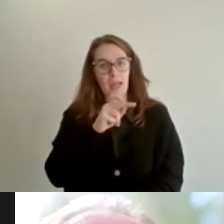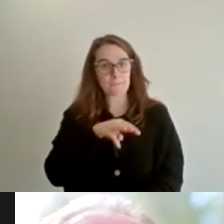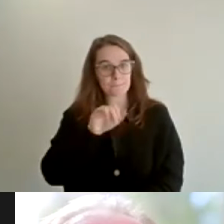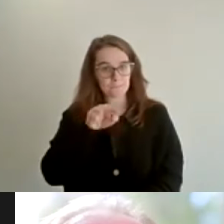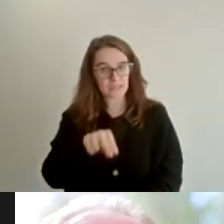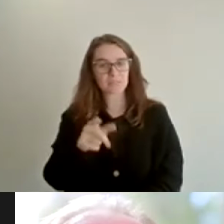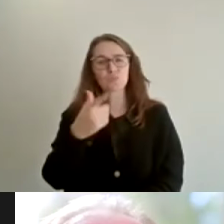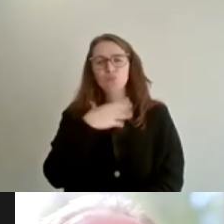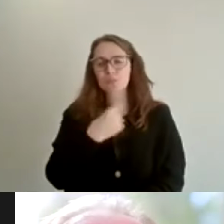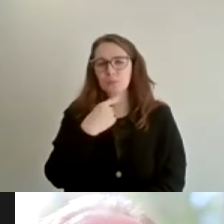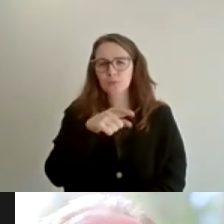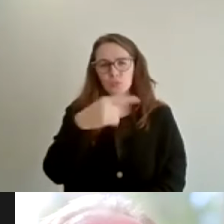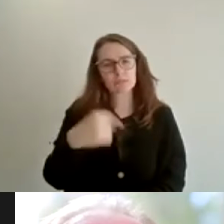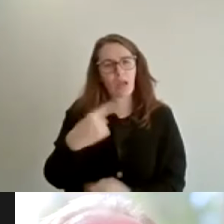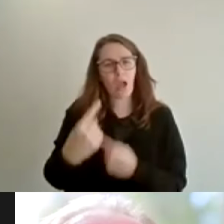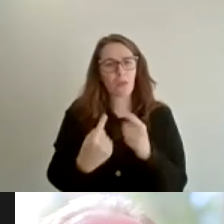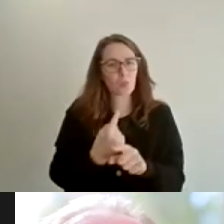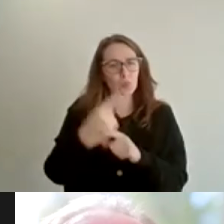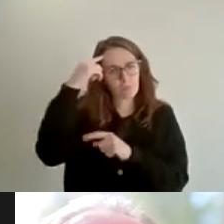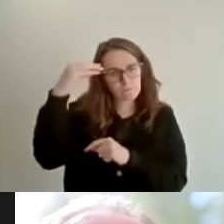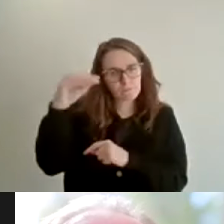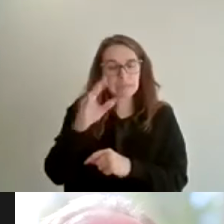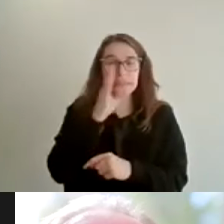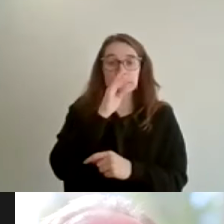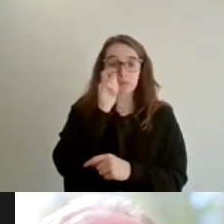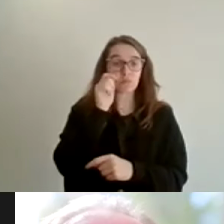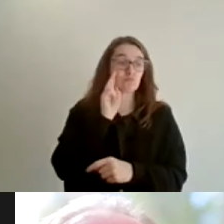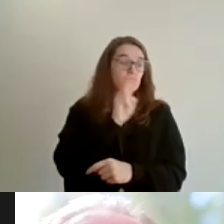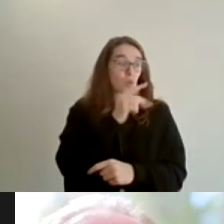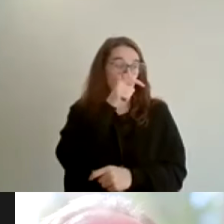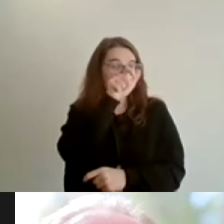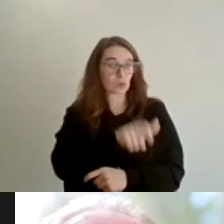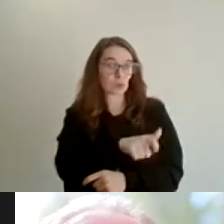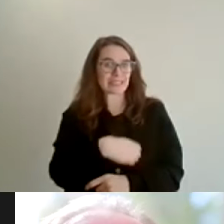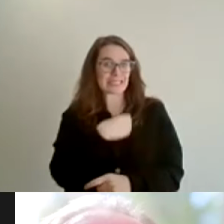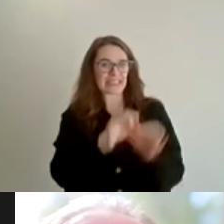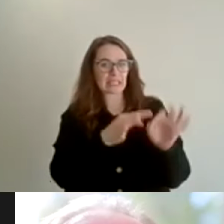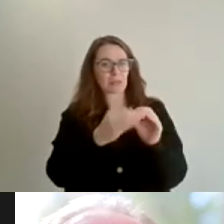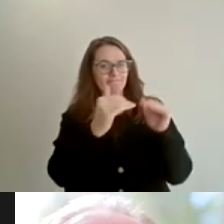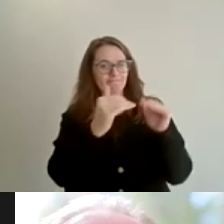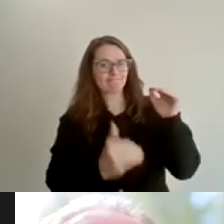any advice for what a person could do in case of experiencing or witnessing unequal treatment?